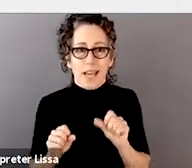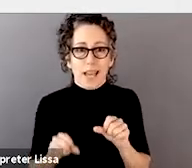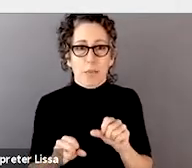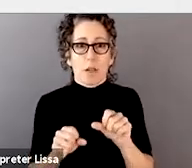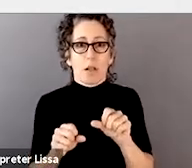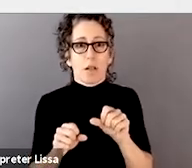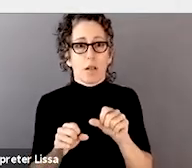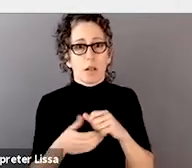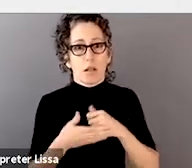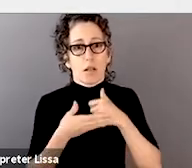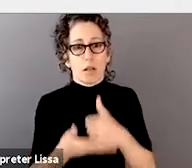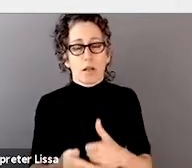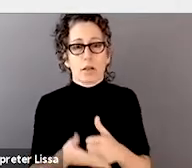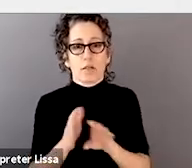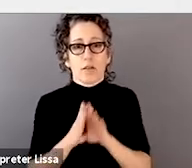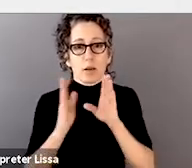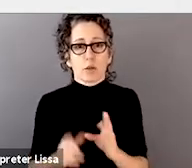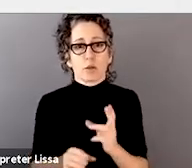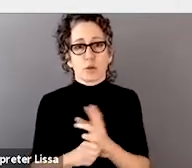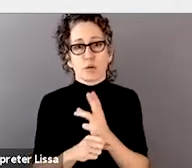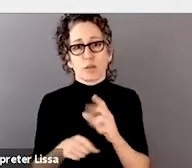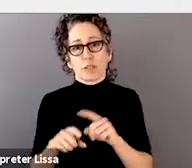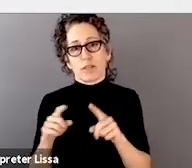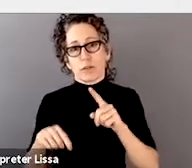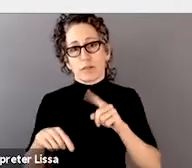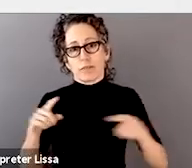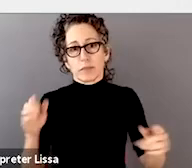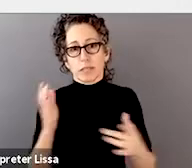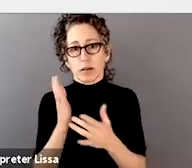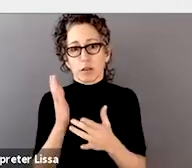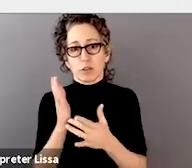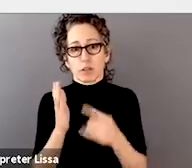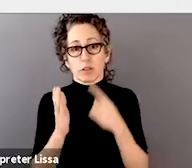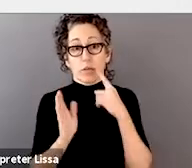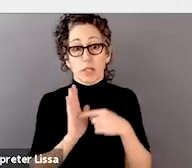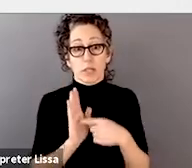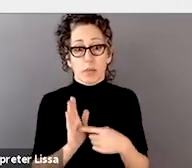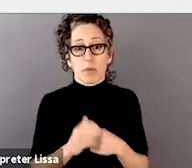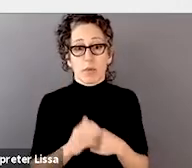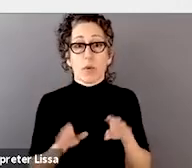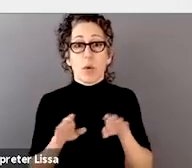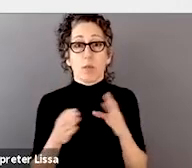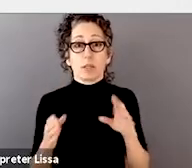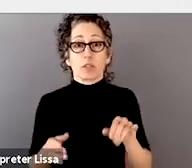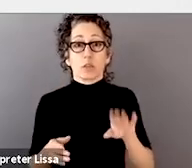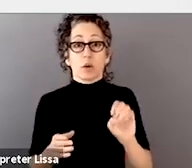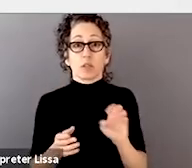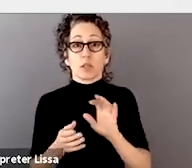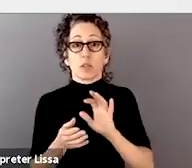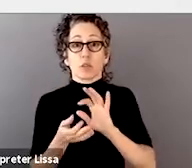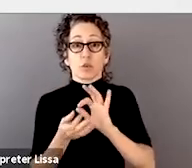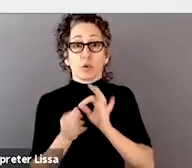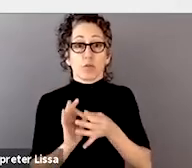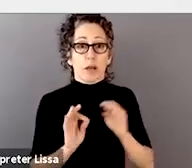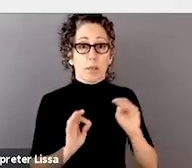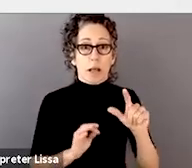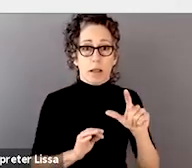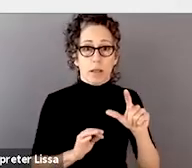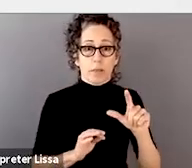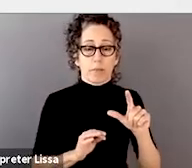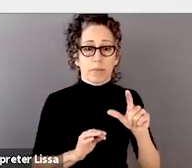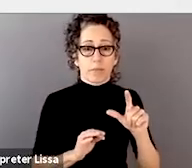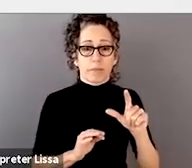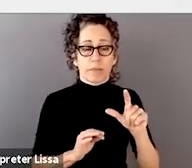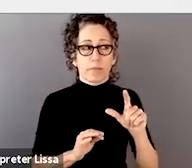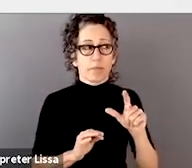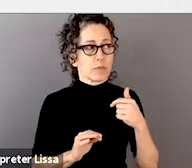to be able to use these technologies in their day-to-day work. An example of this is the open source Interpret ML that we developed, and that